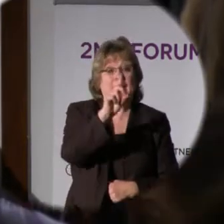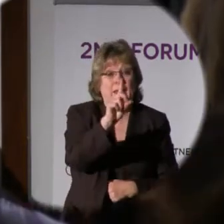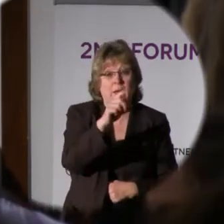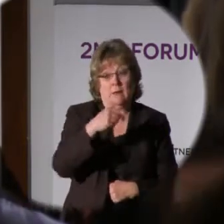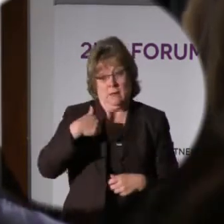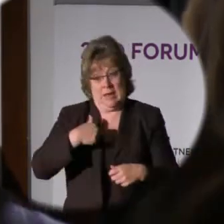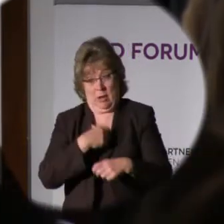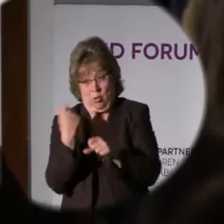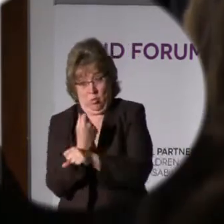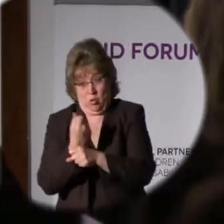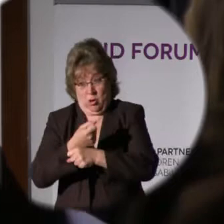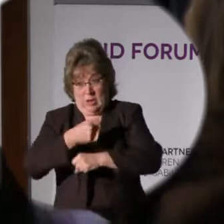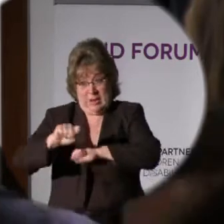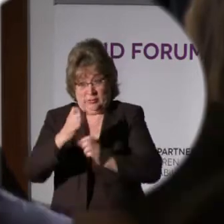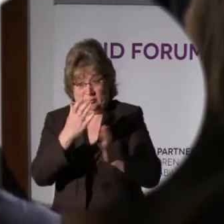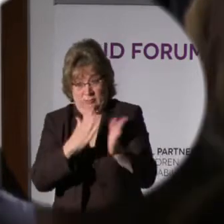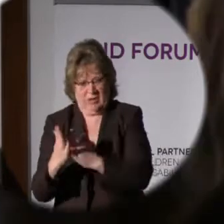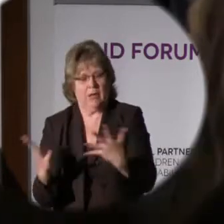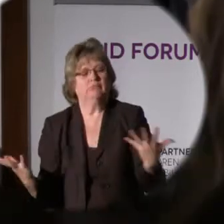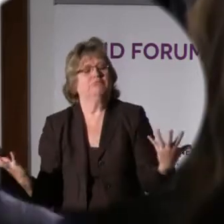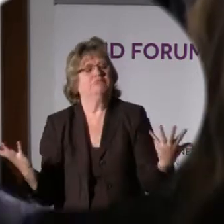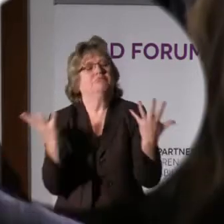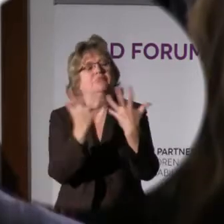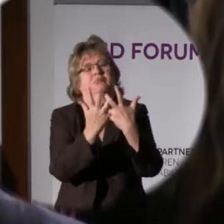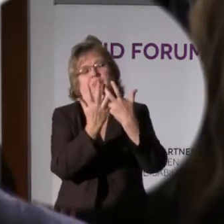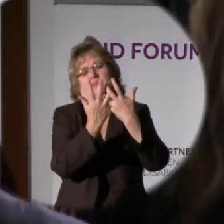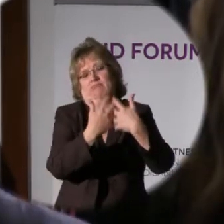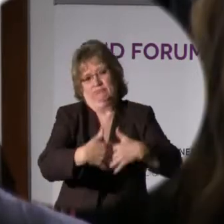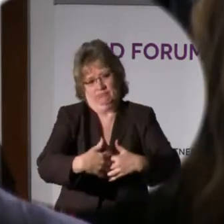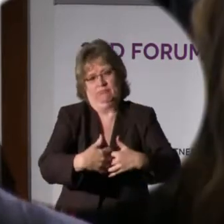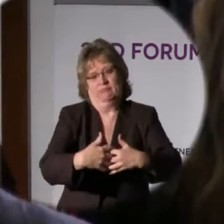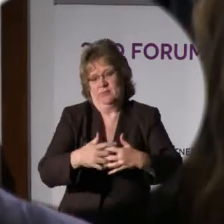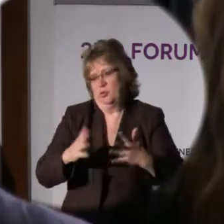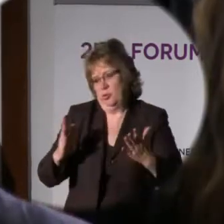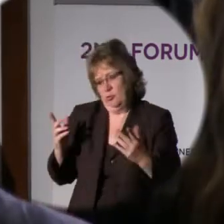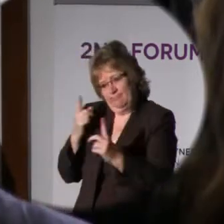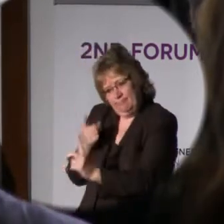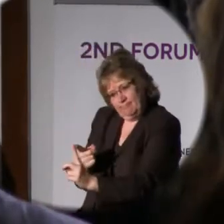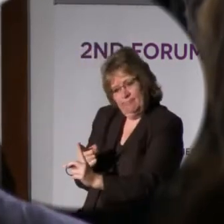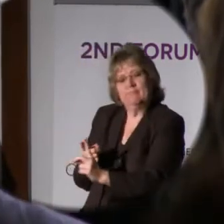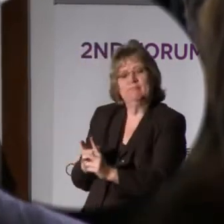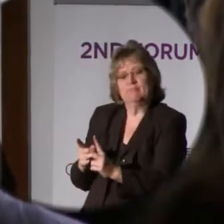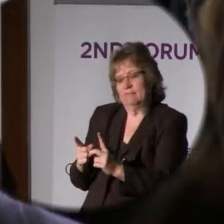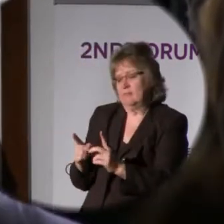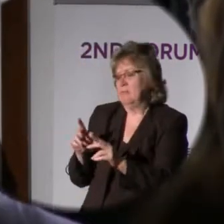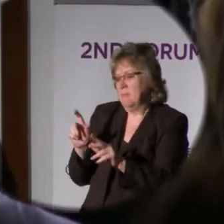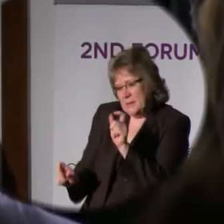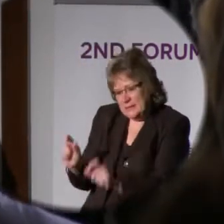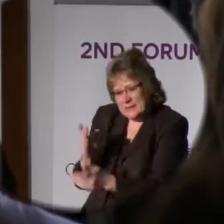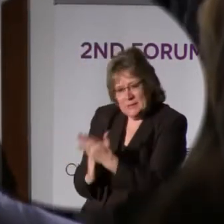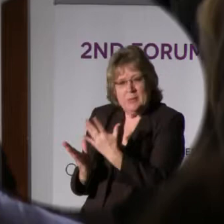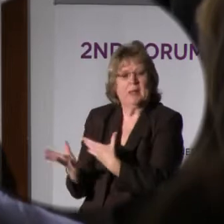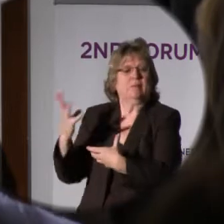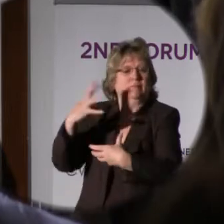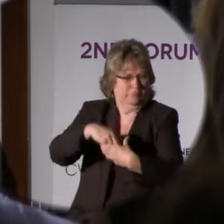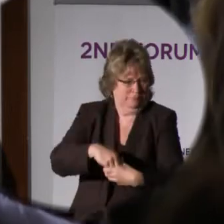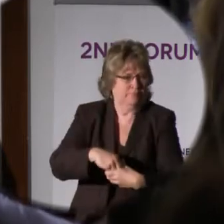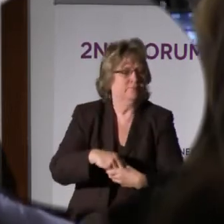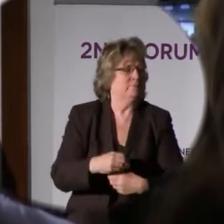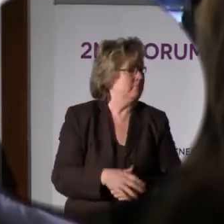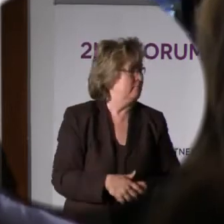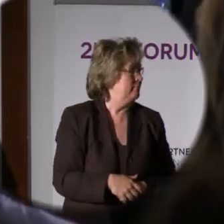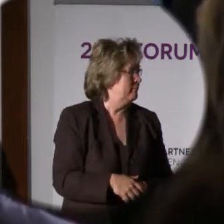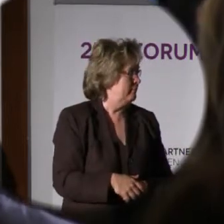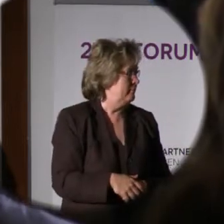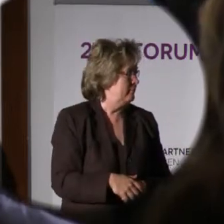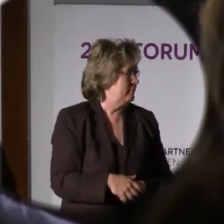policy on equalization of opportunities for persons with disabilities, the Disability Act 2012, and in